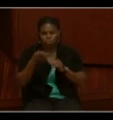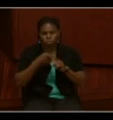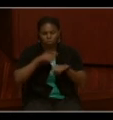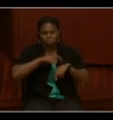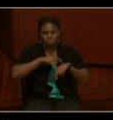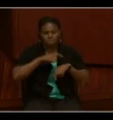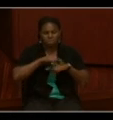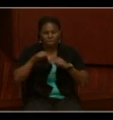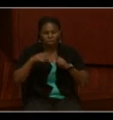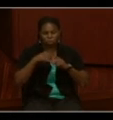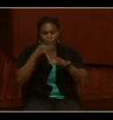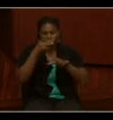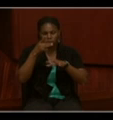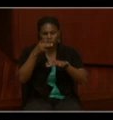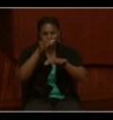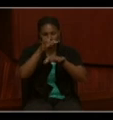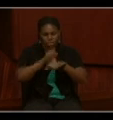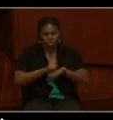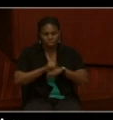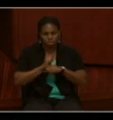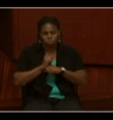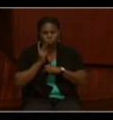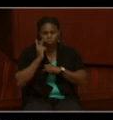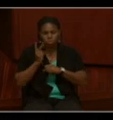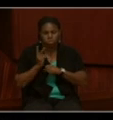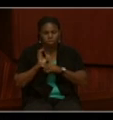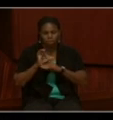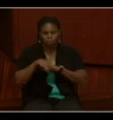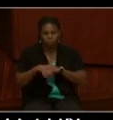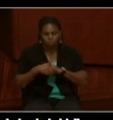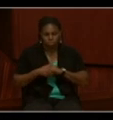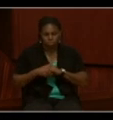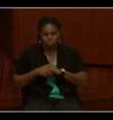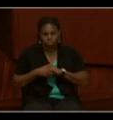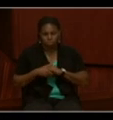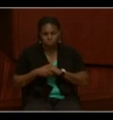when Customs was overseeing enforcement?